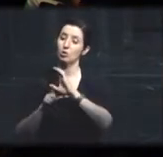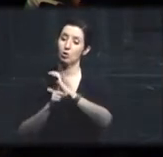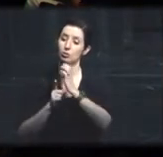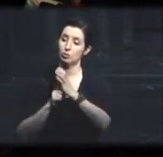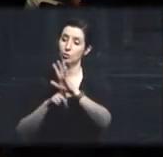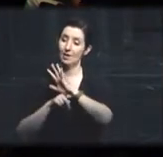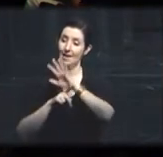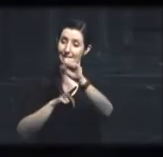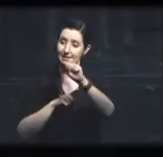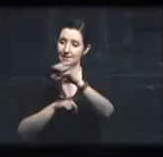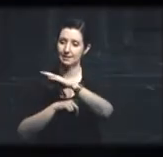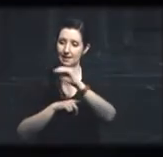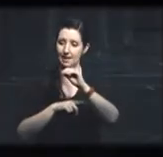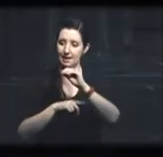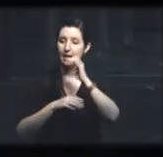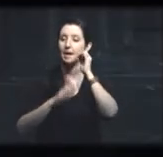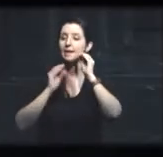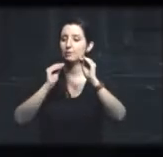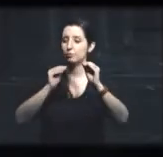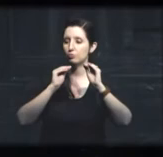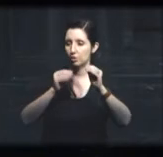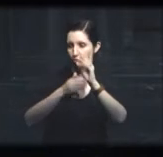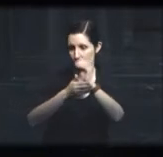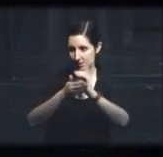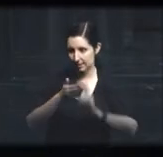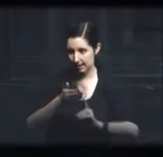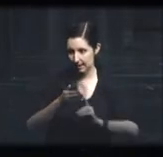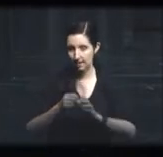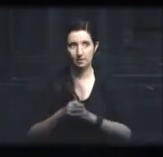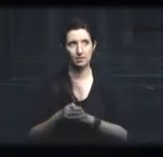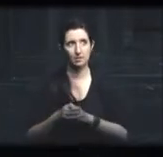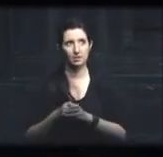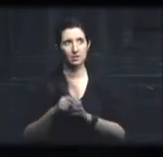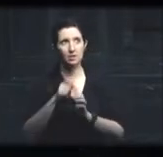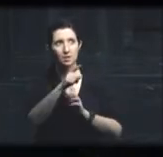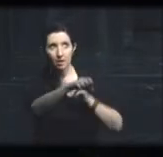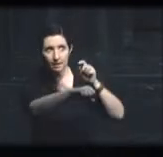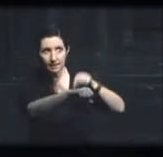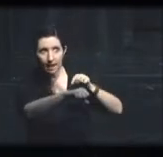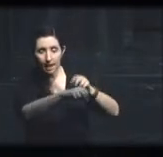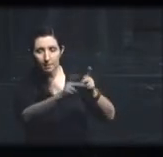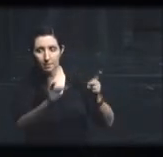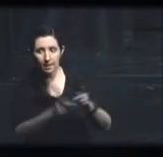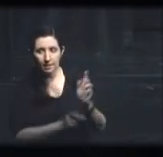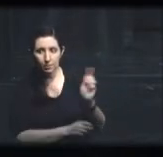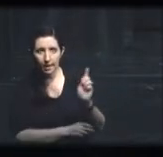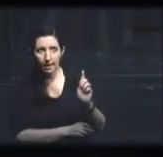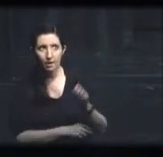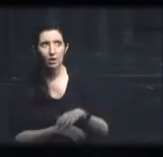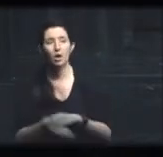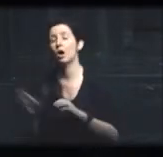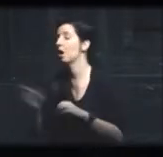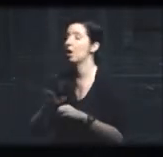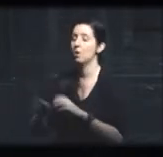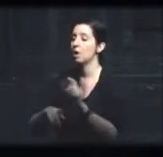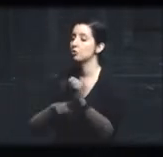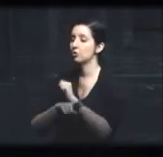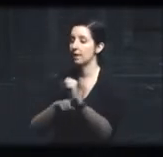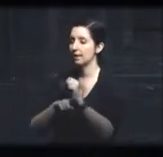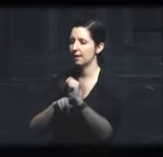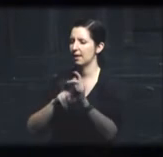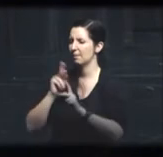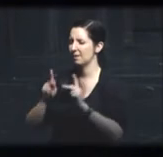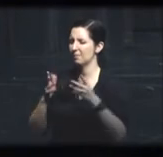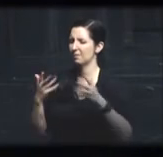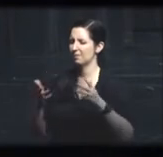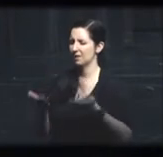Regina, awesome. What time and where? Pardon? What time and place? Oh, it's a training that people have signed up for BDW.